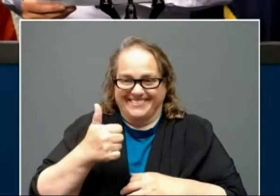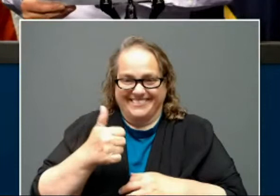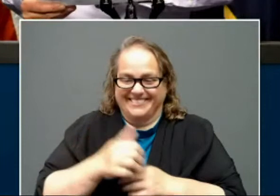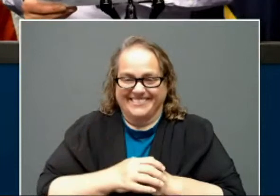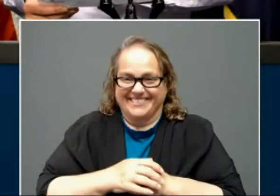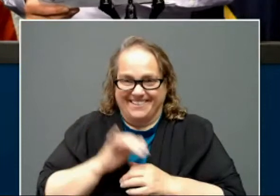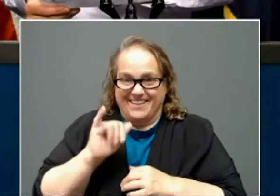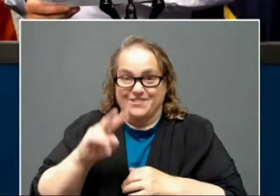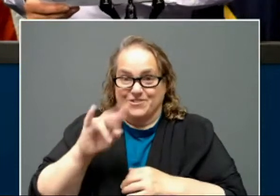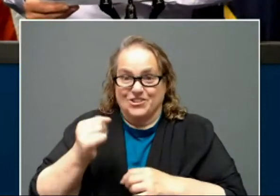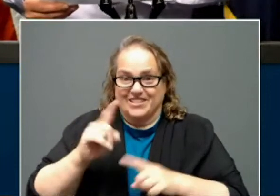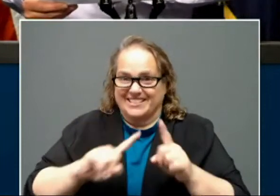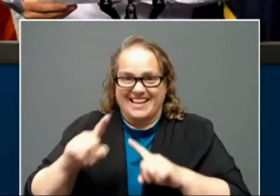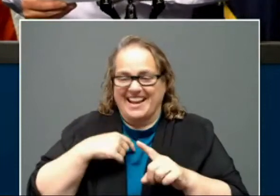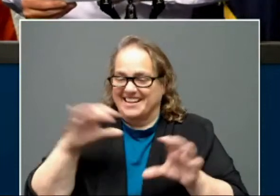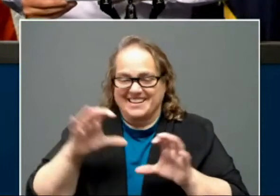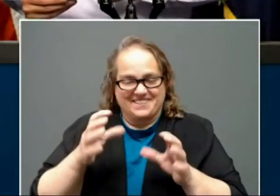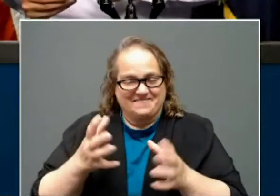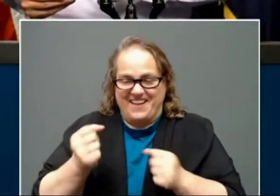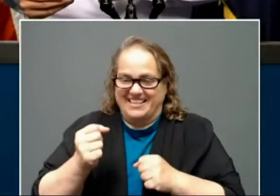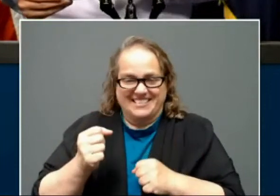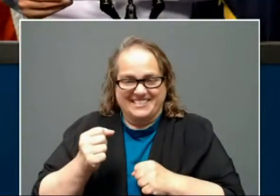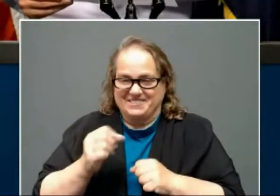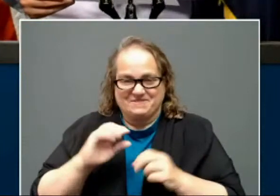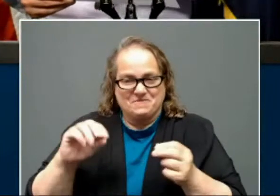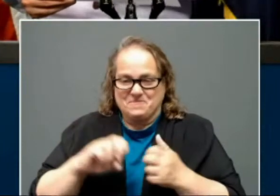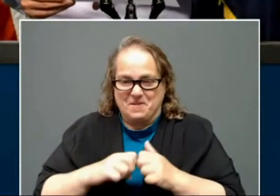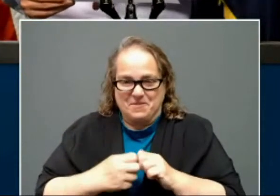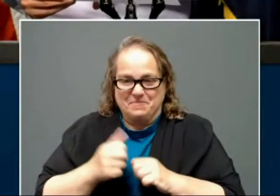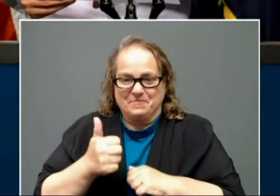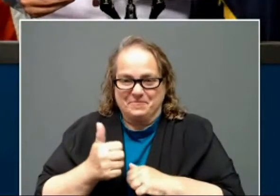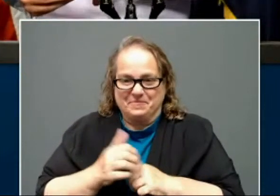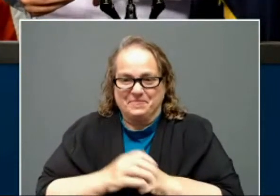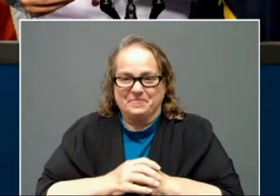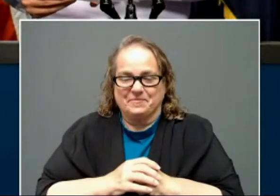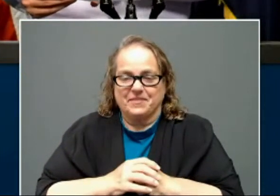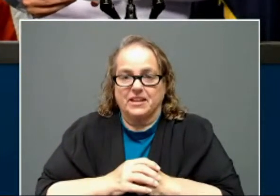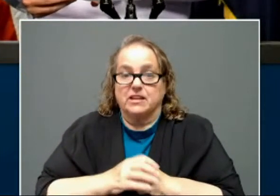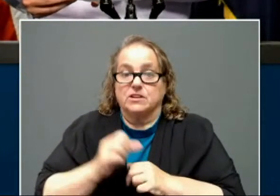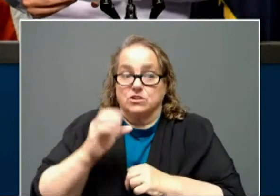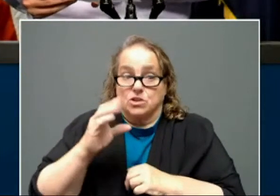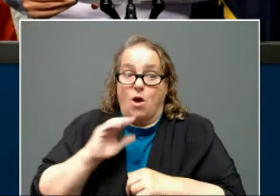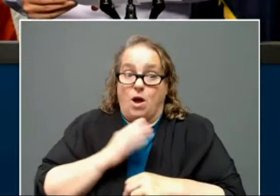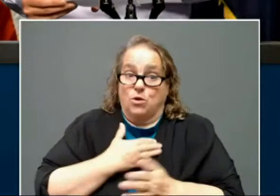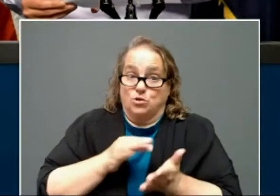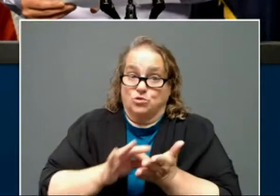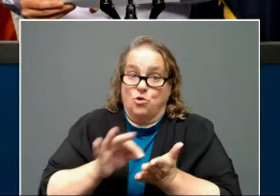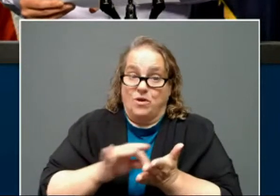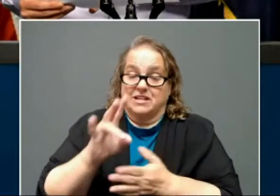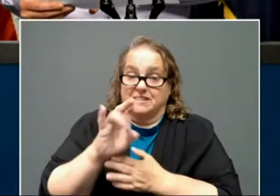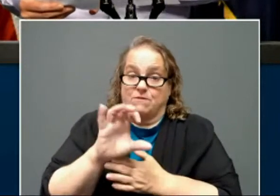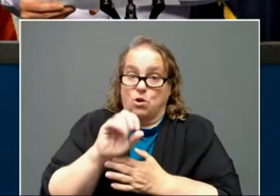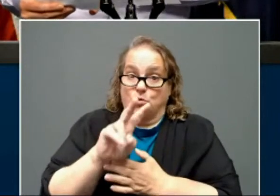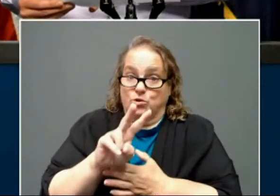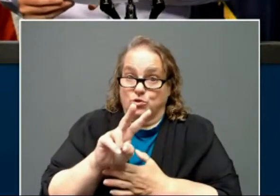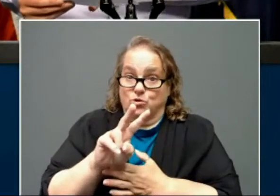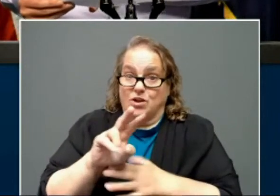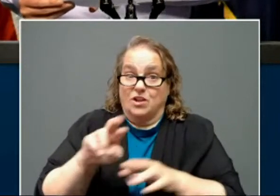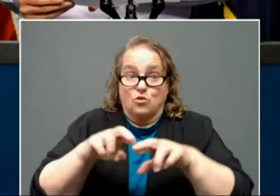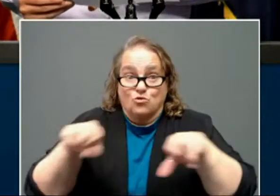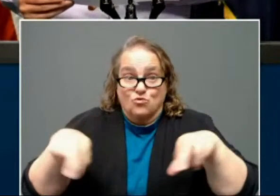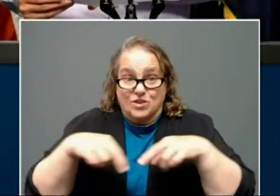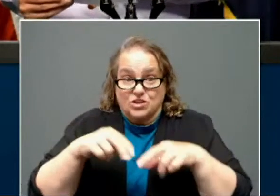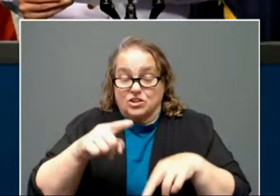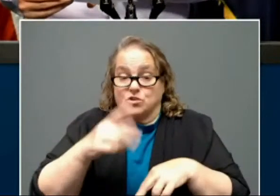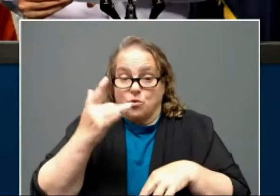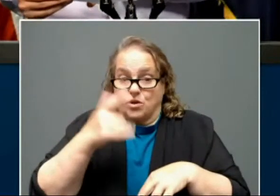there. I did that so fast, I apologize. So our score is 702. In the region, it's 348.